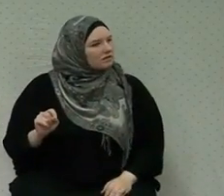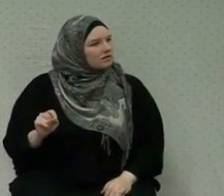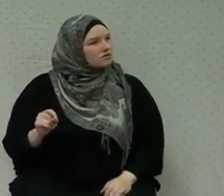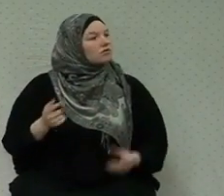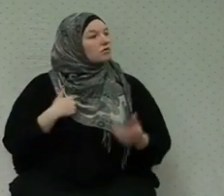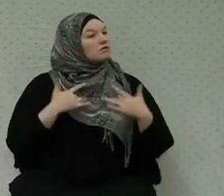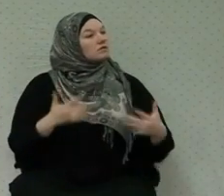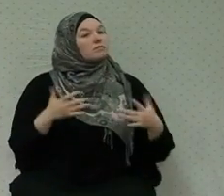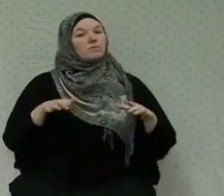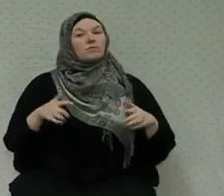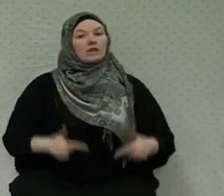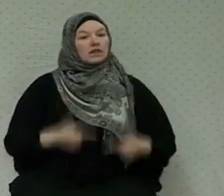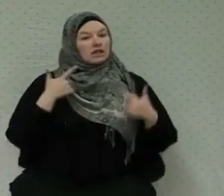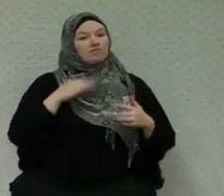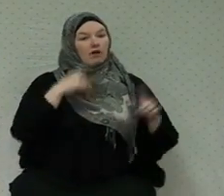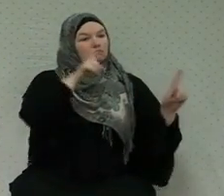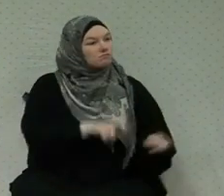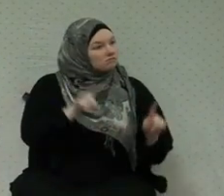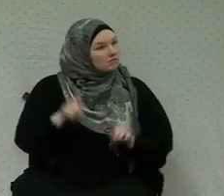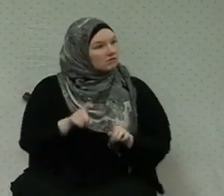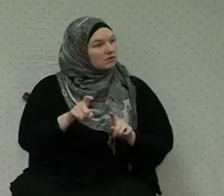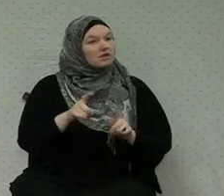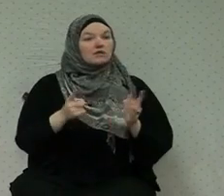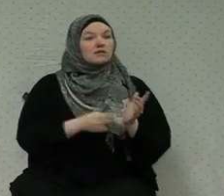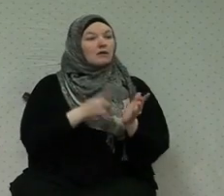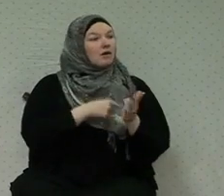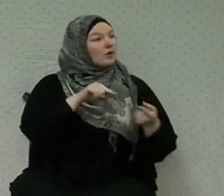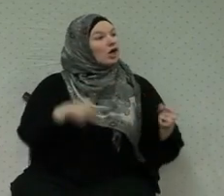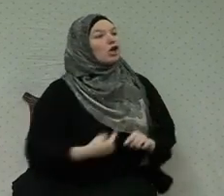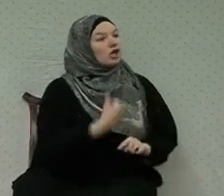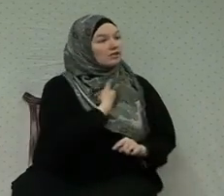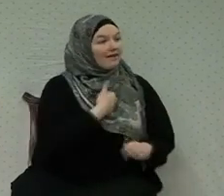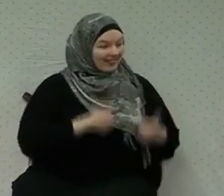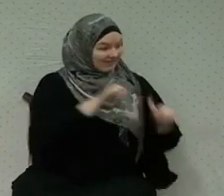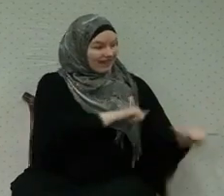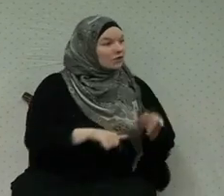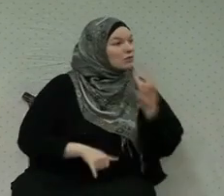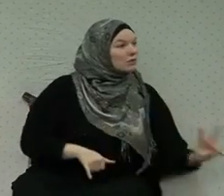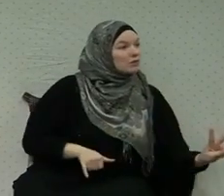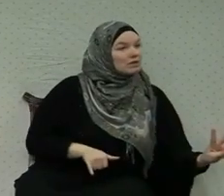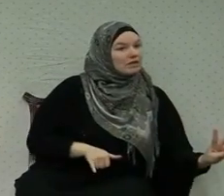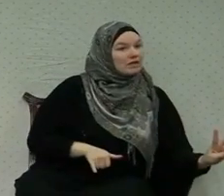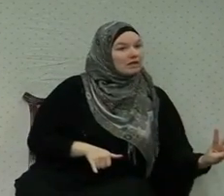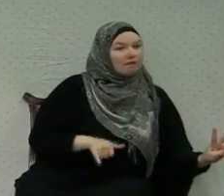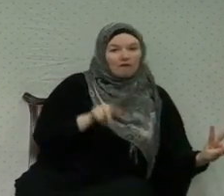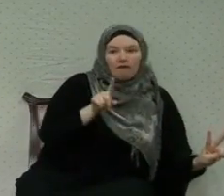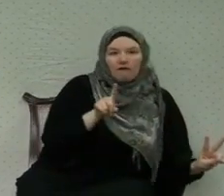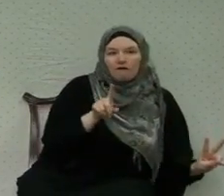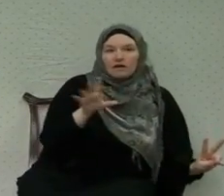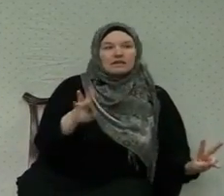and error, hurting ourselves like the two-year-olds, instead of taking the